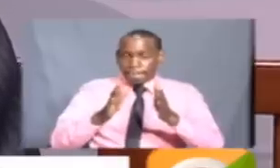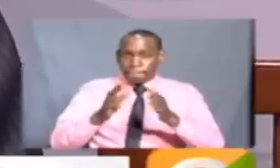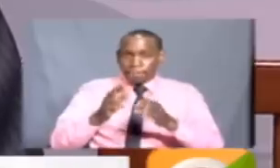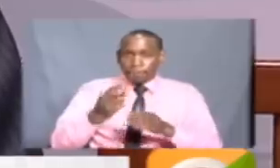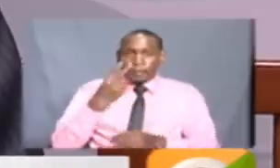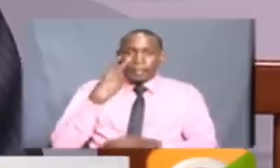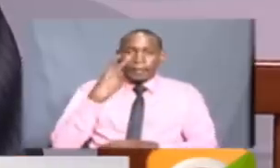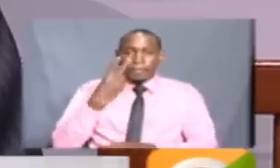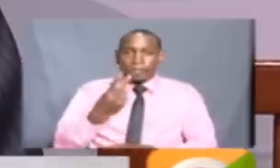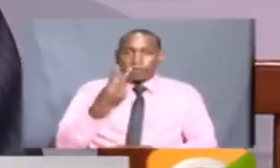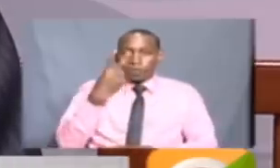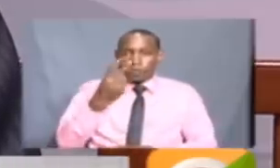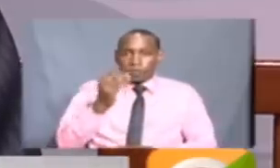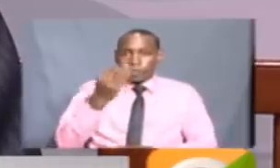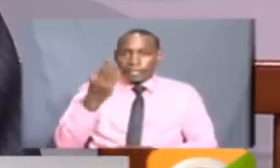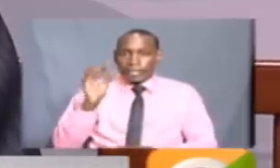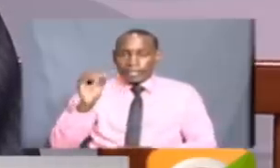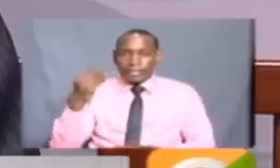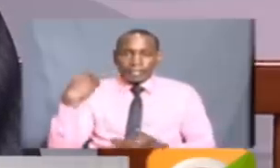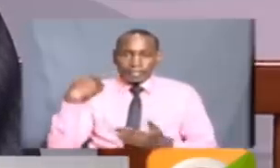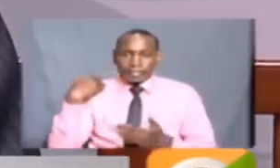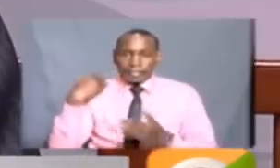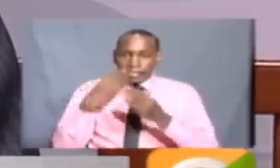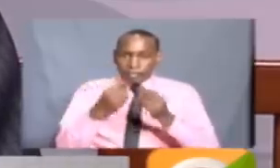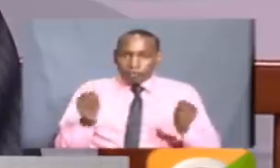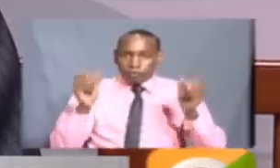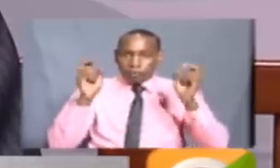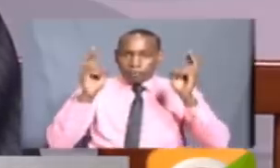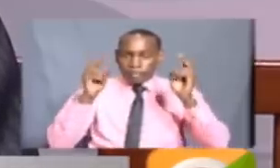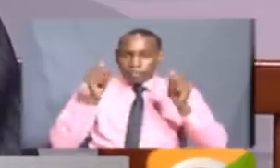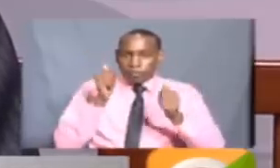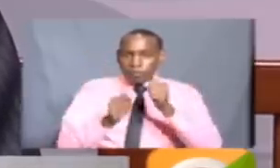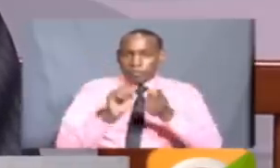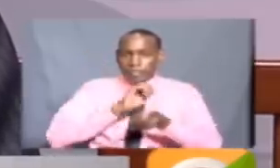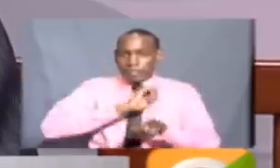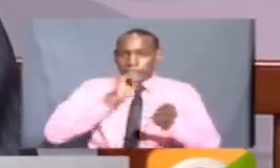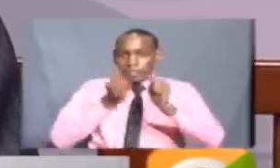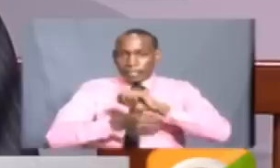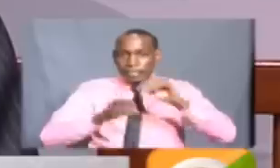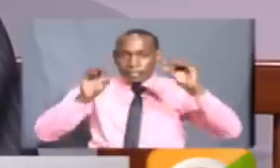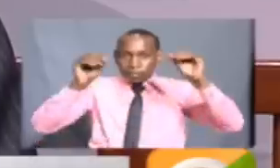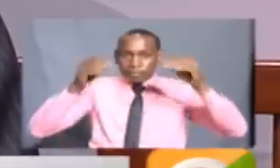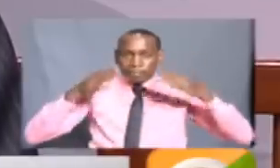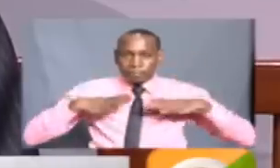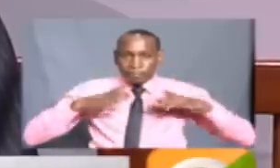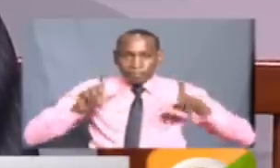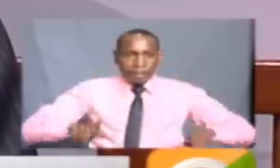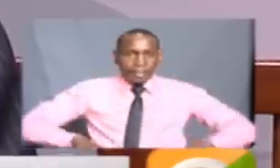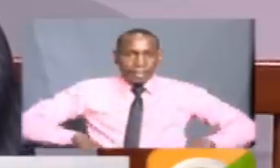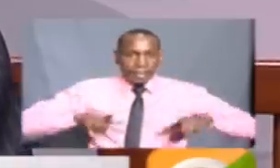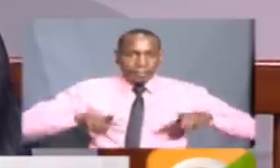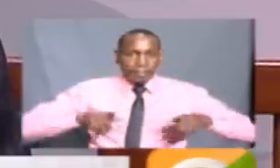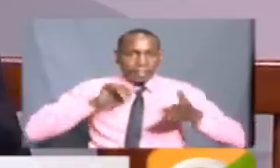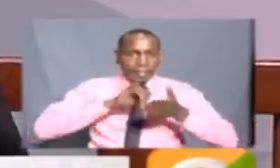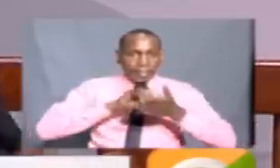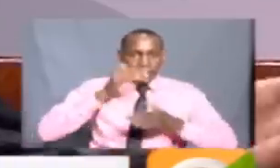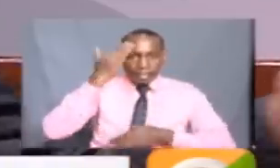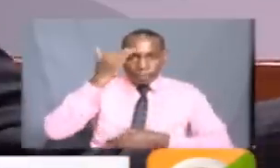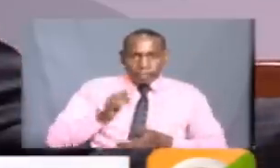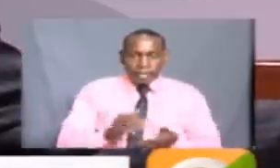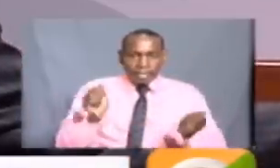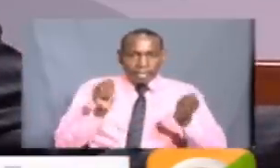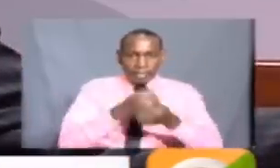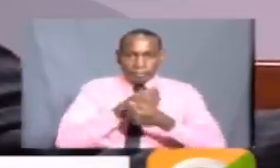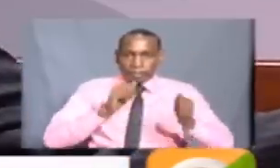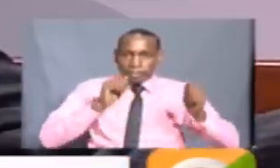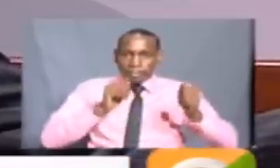Vision 2030 and deal with the issues that are going to change the quality of people's lives. And that is why I can't agree